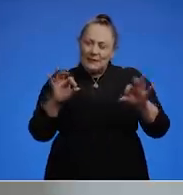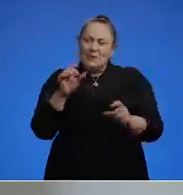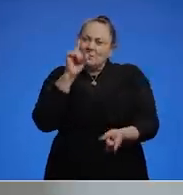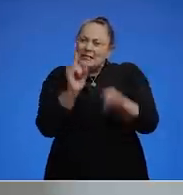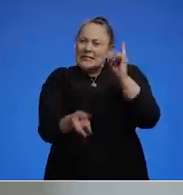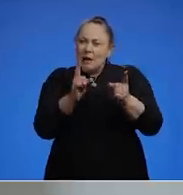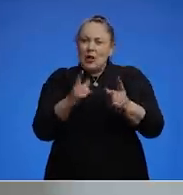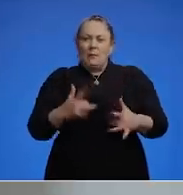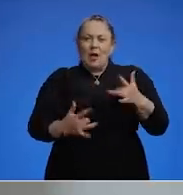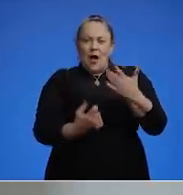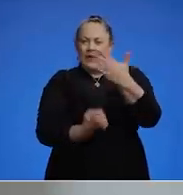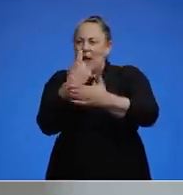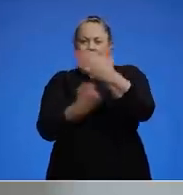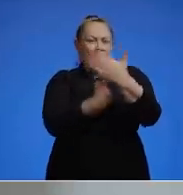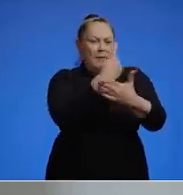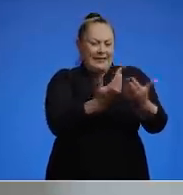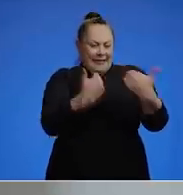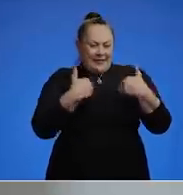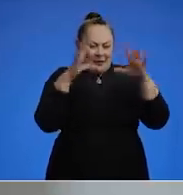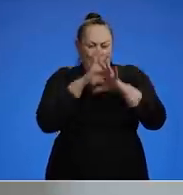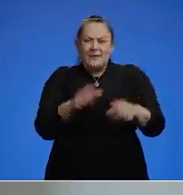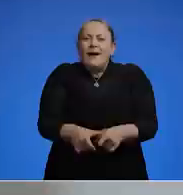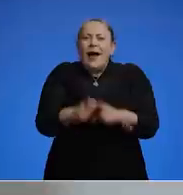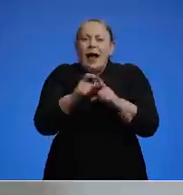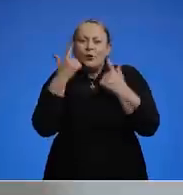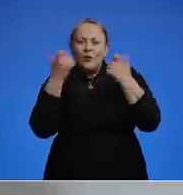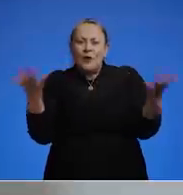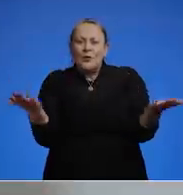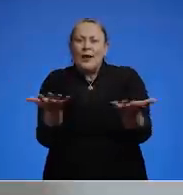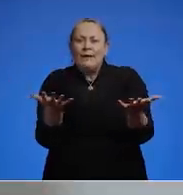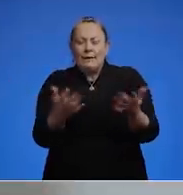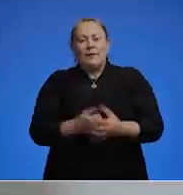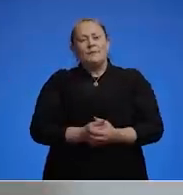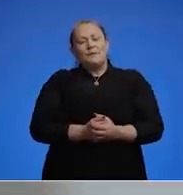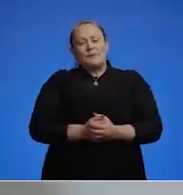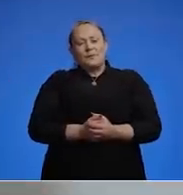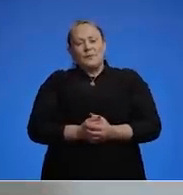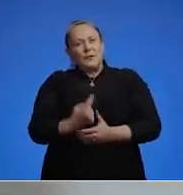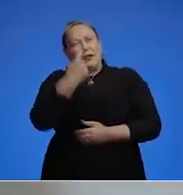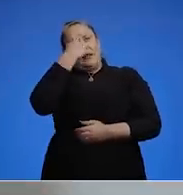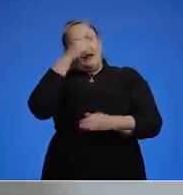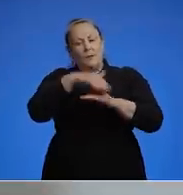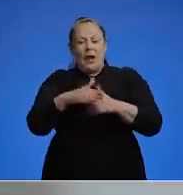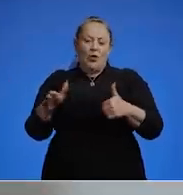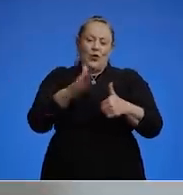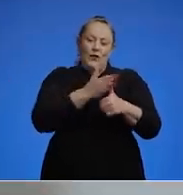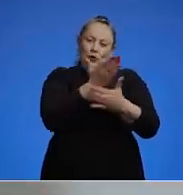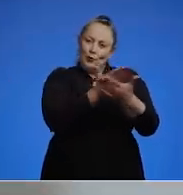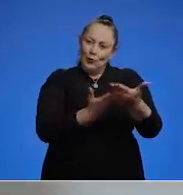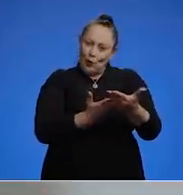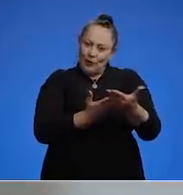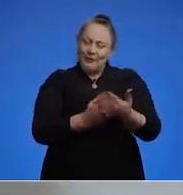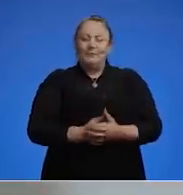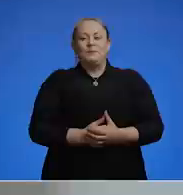find the circumstances of life can be troublesome rather than peaceful, which brings us back to the first part of the